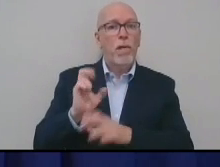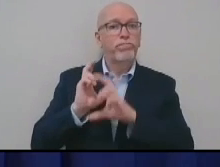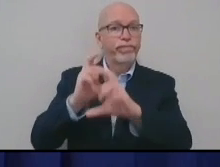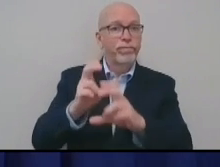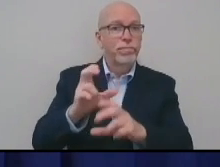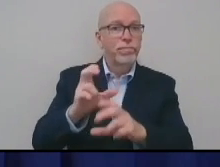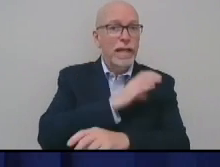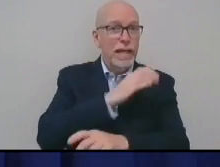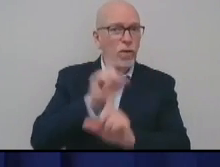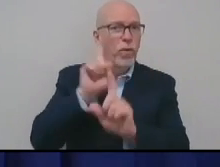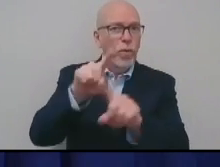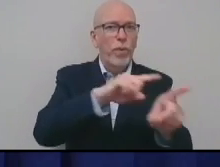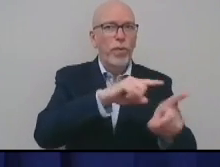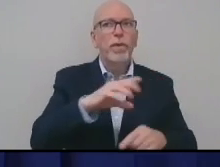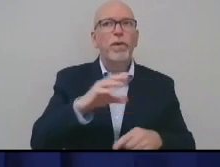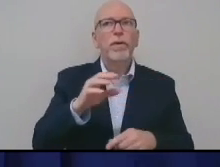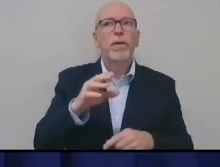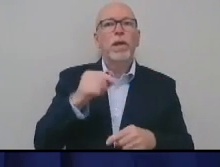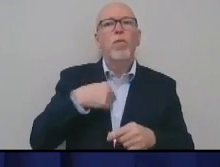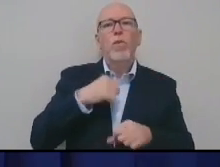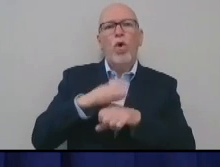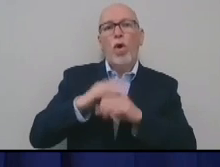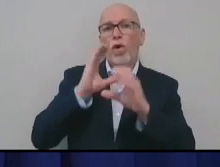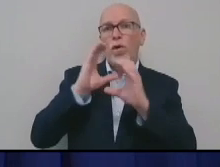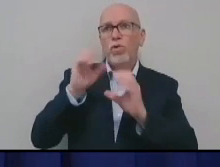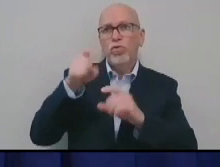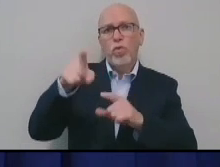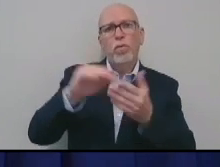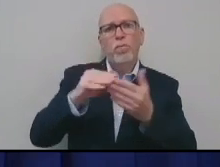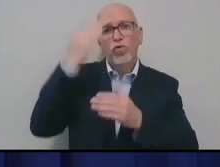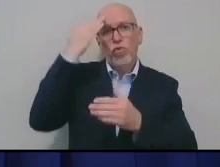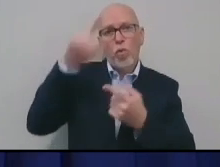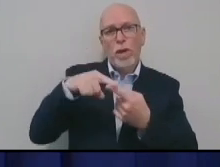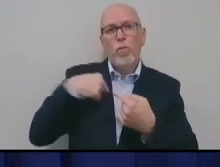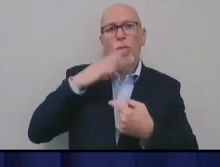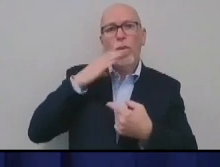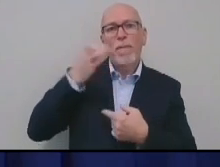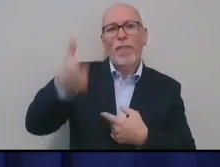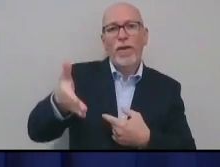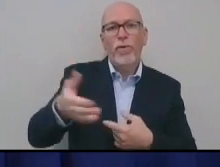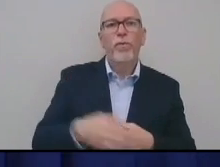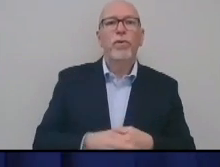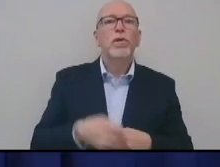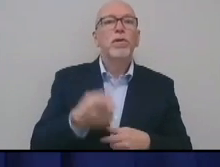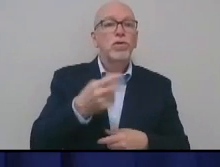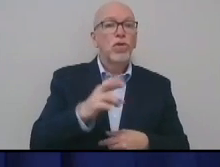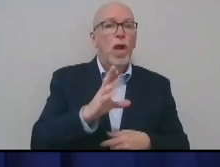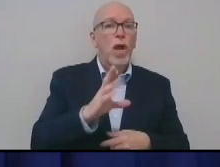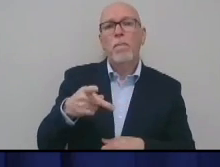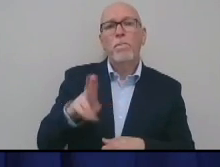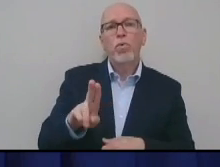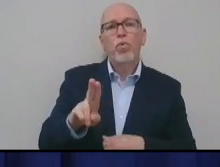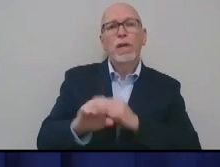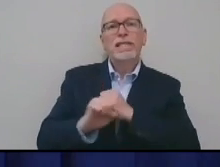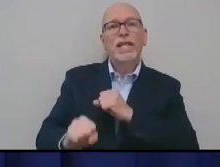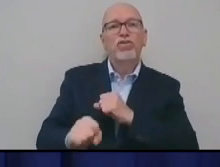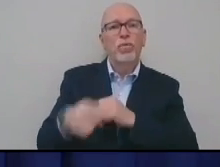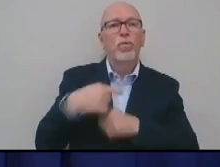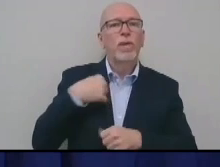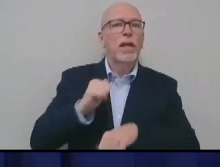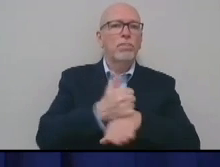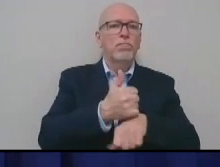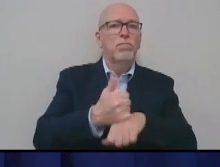then working on our communication so that that community knows when we're going to be there. Dr. Box mentioned that we reached out working with and